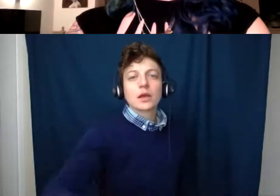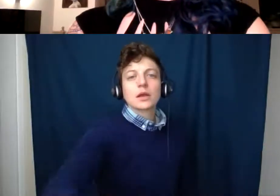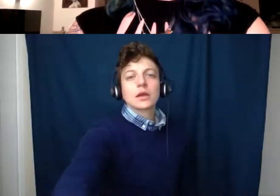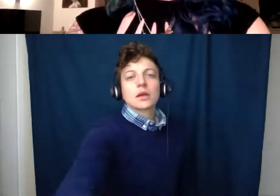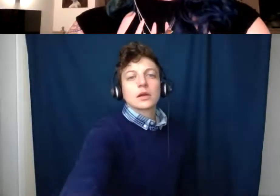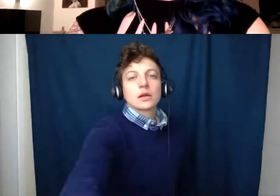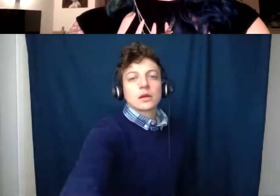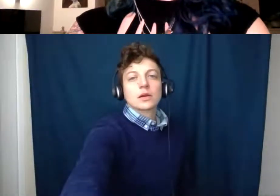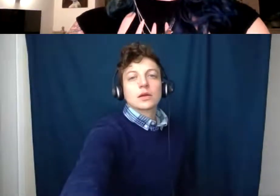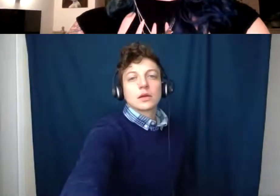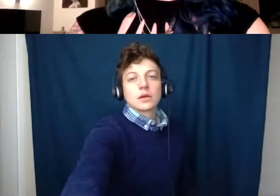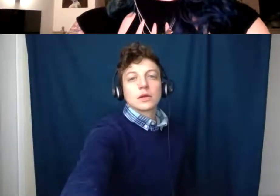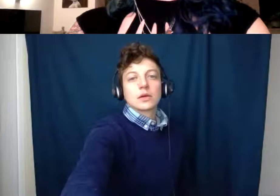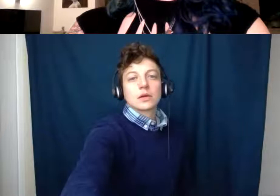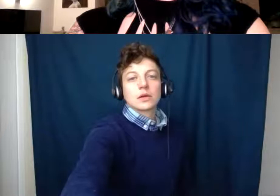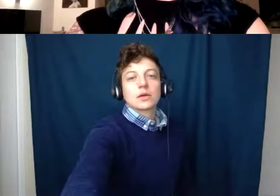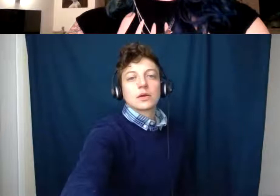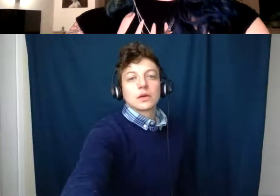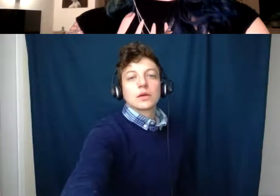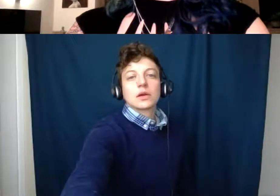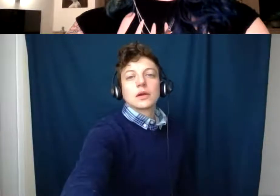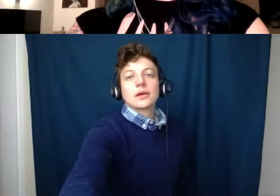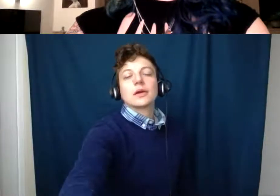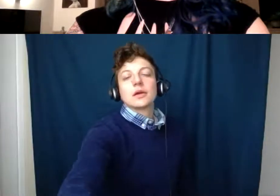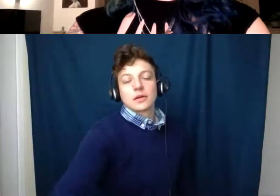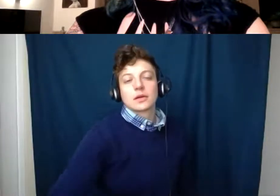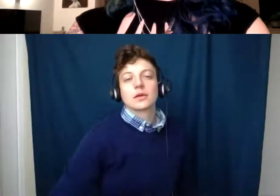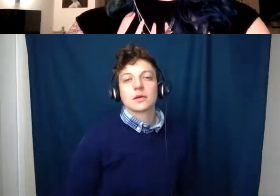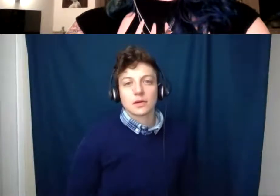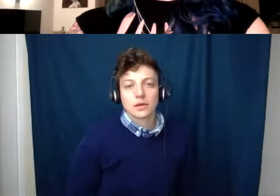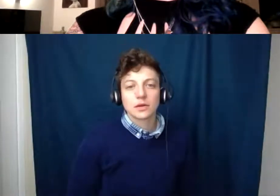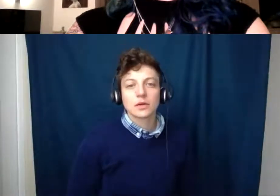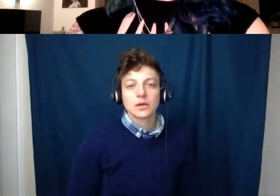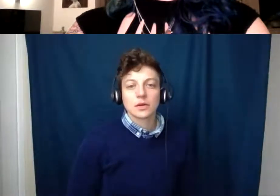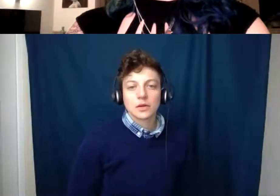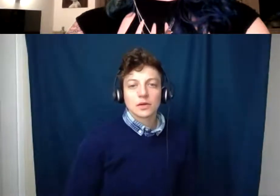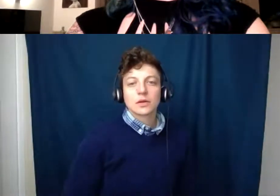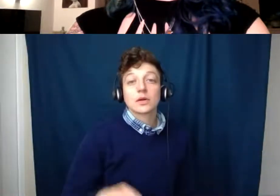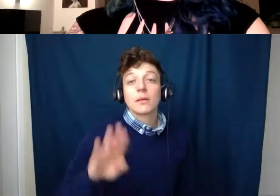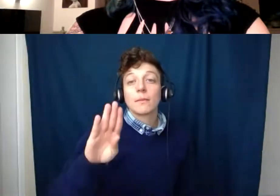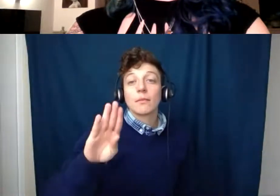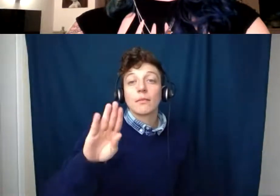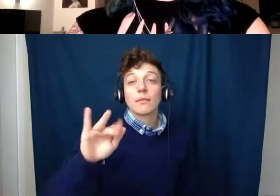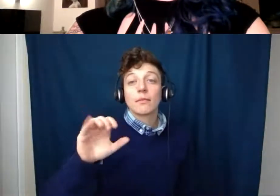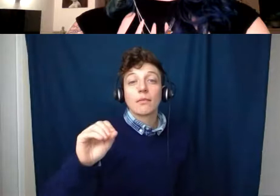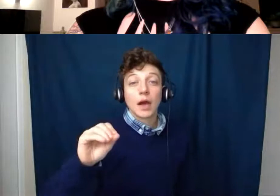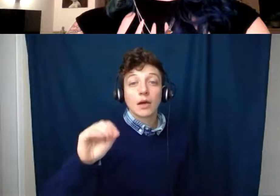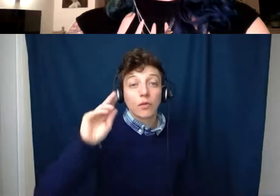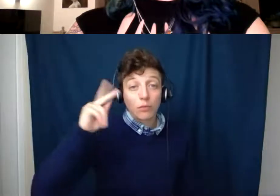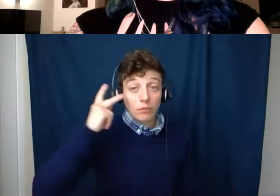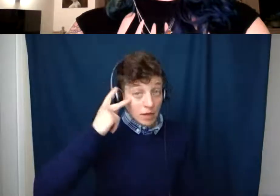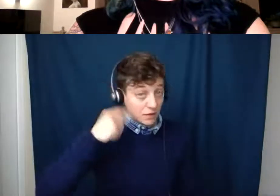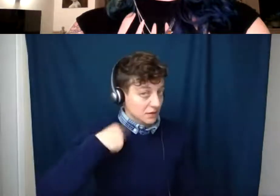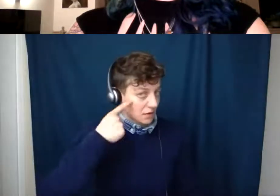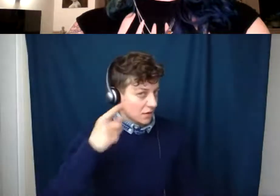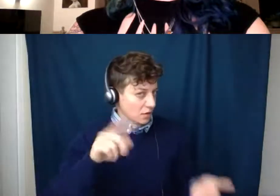Is medicalization of opioid disorder the way to go? So biopolitics, I'm interpreting to mean